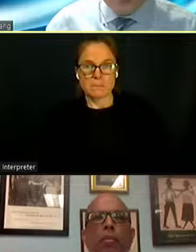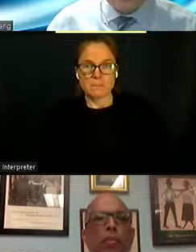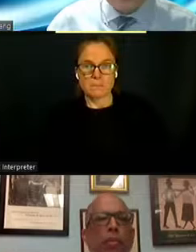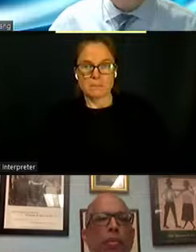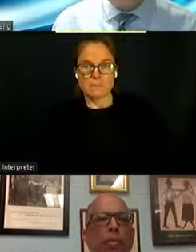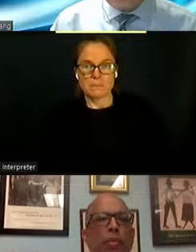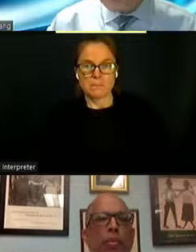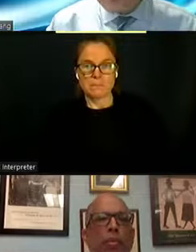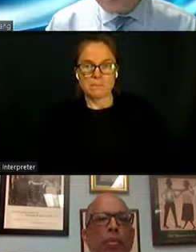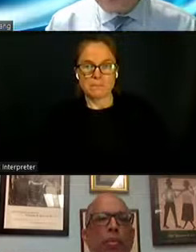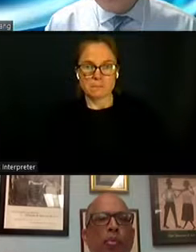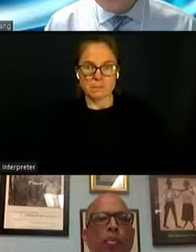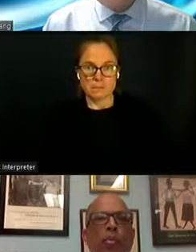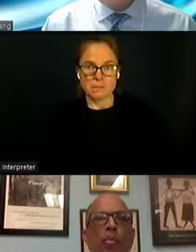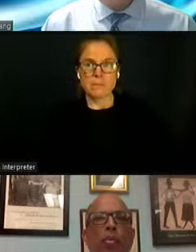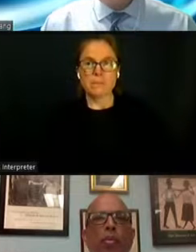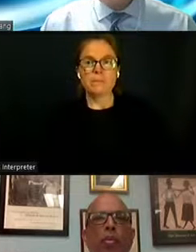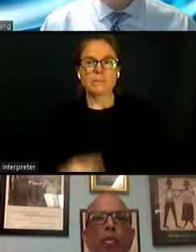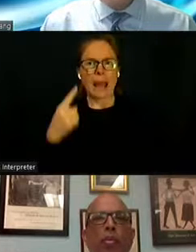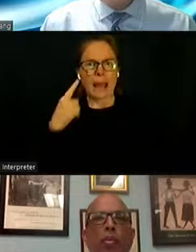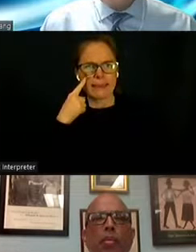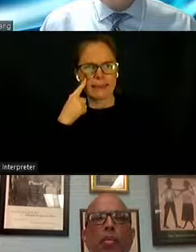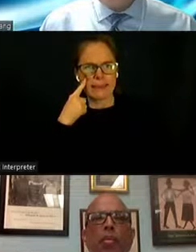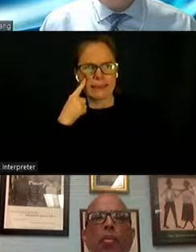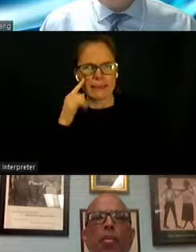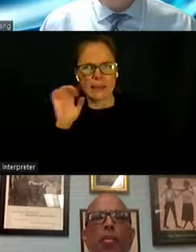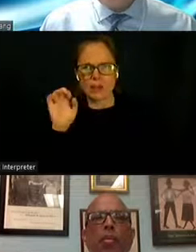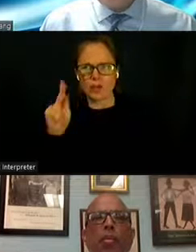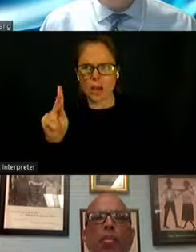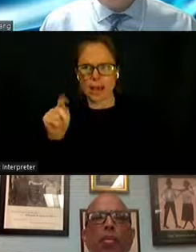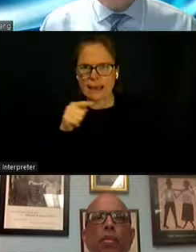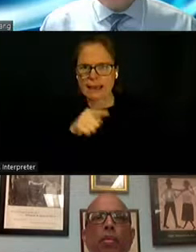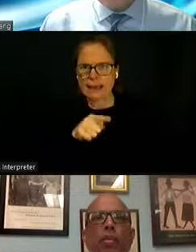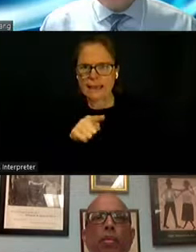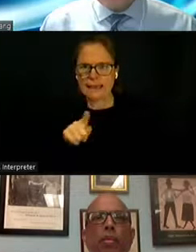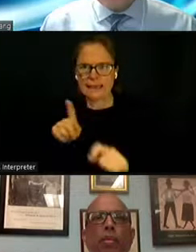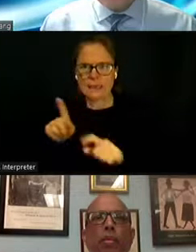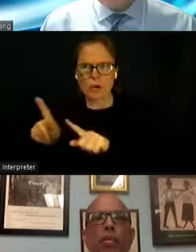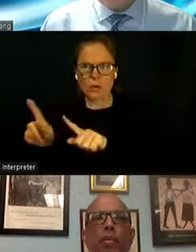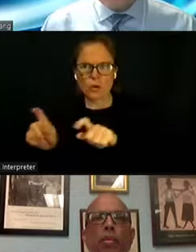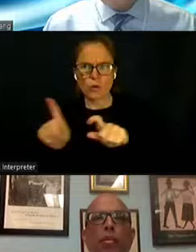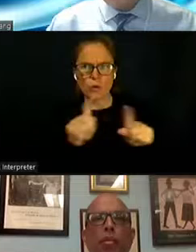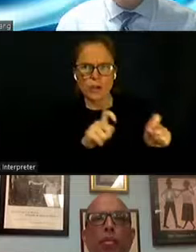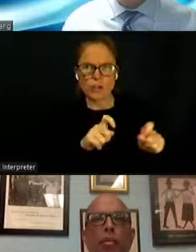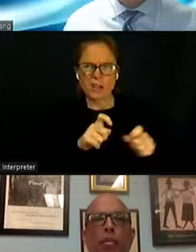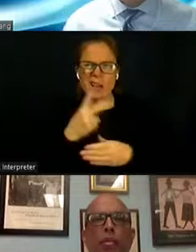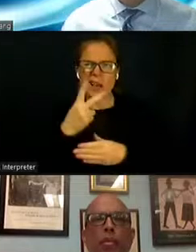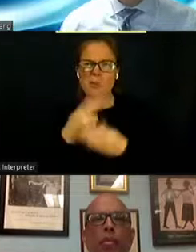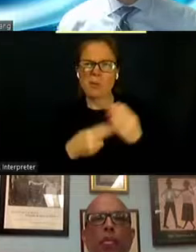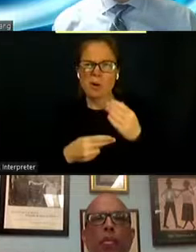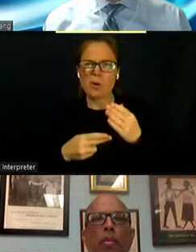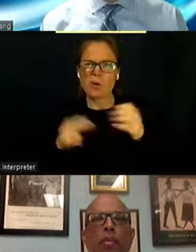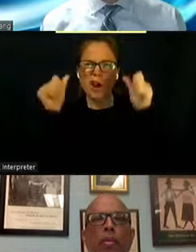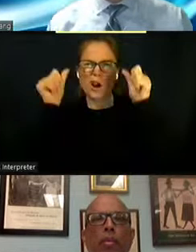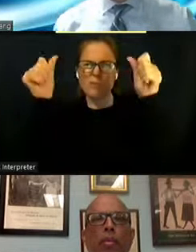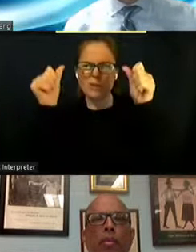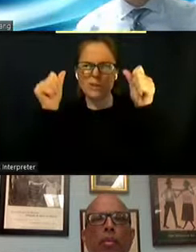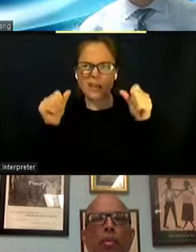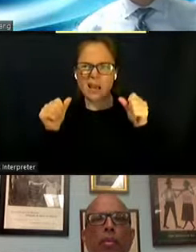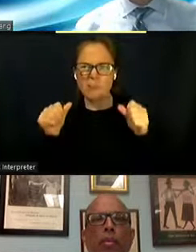So I believe, Jack, it under this polling, it asks both questions at one time. So